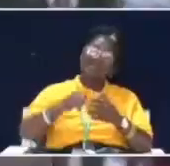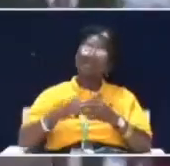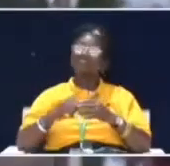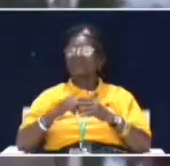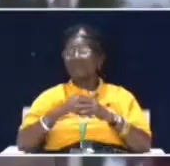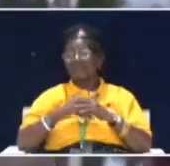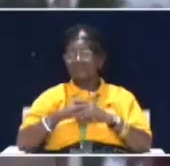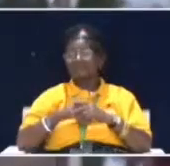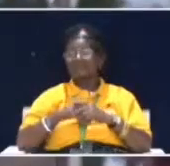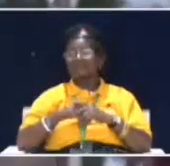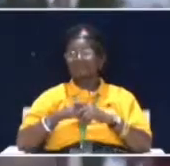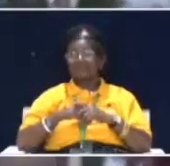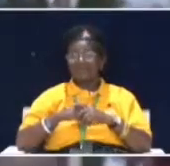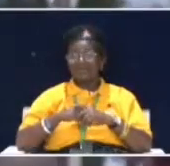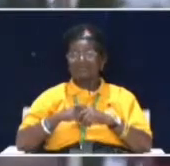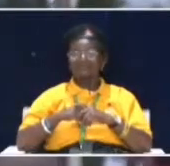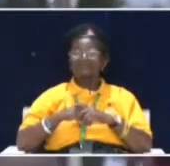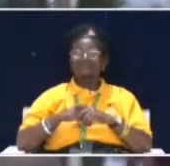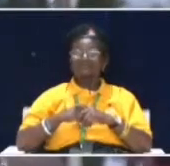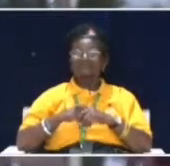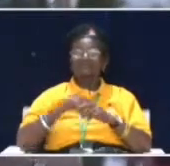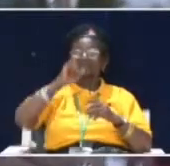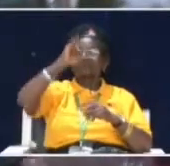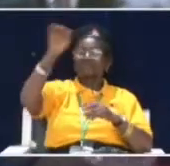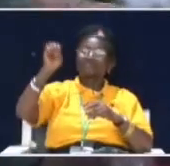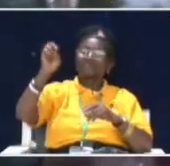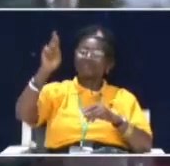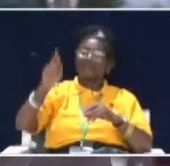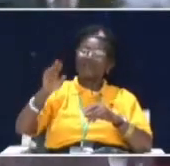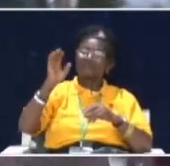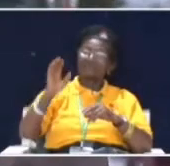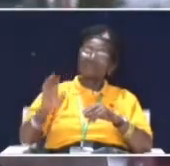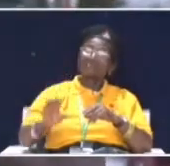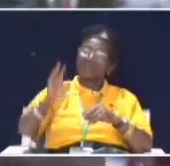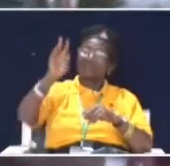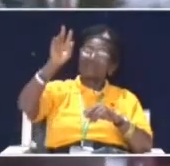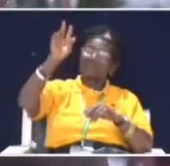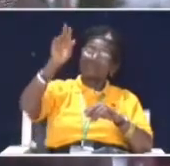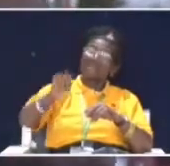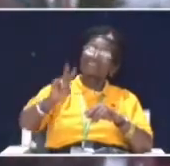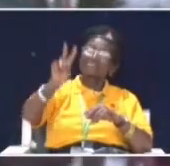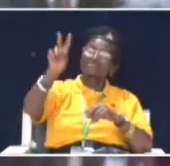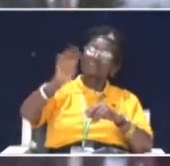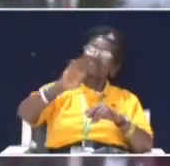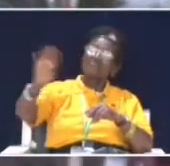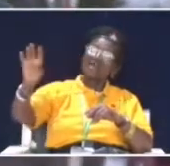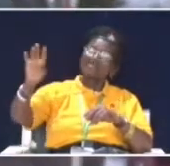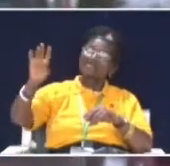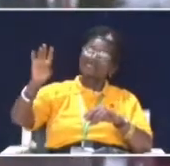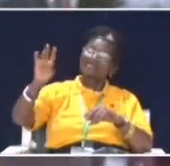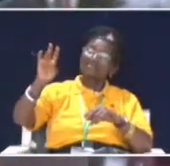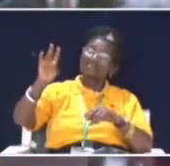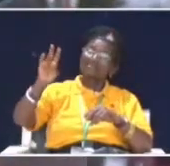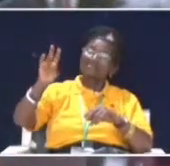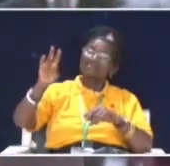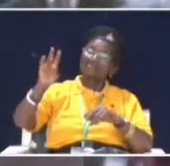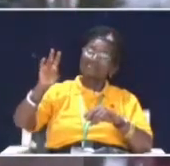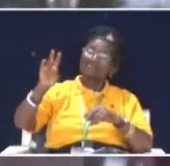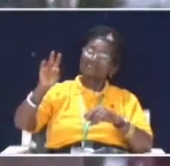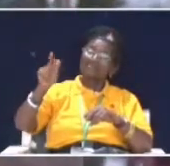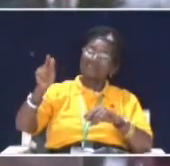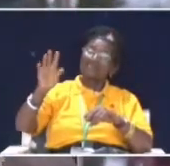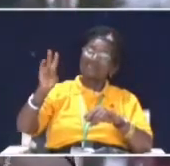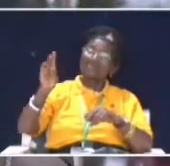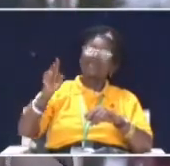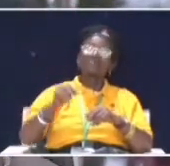ẹ̀. Jeremiah 32:27. Ìwé Jeremiah orí ìkejìlélọ́gbọ̀n ẹsẹ̀ kẹtàdínlọ́gbọ̀n. Our God